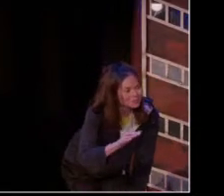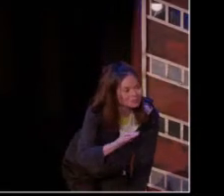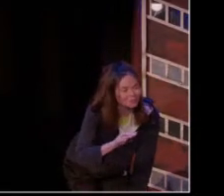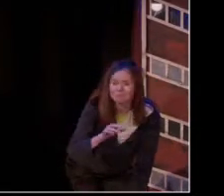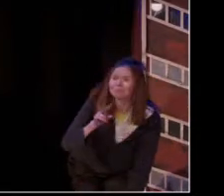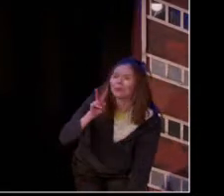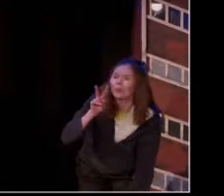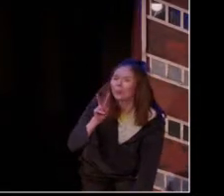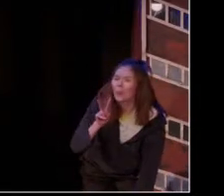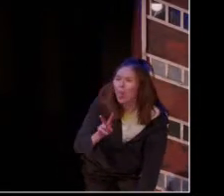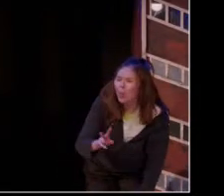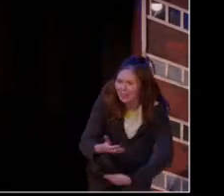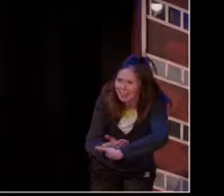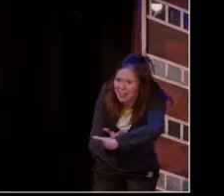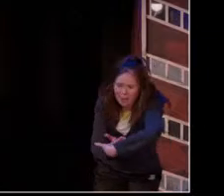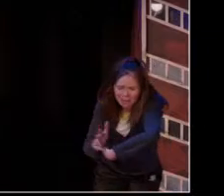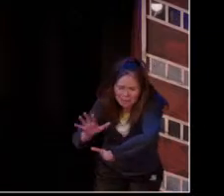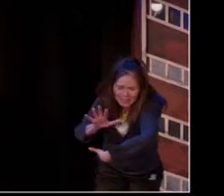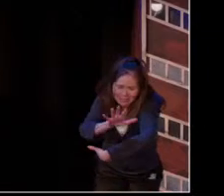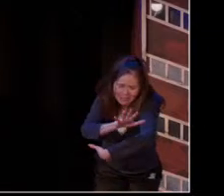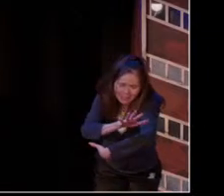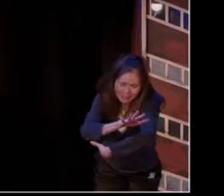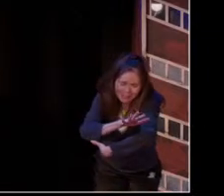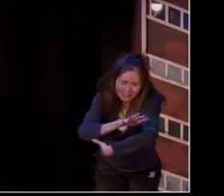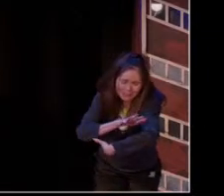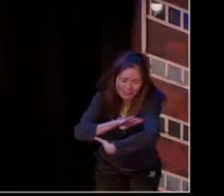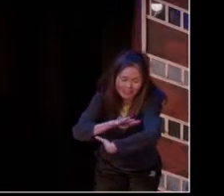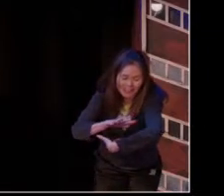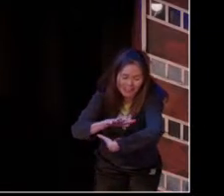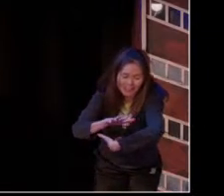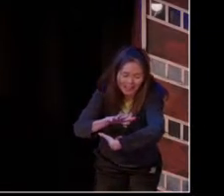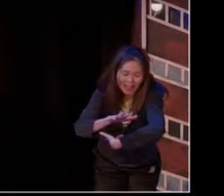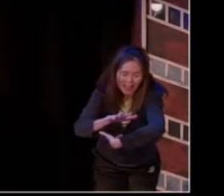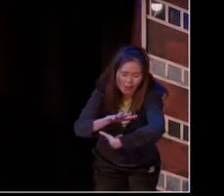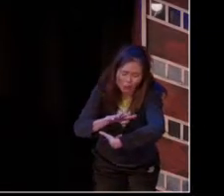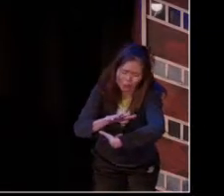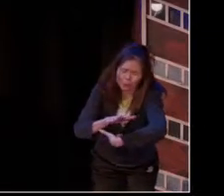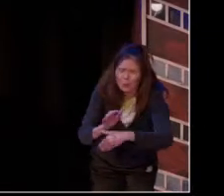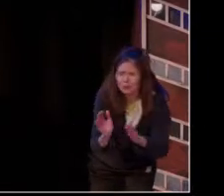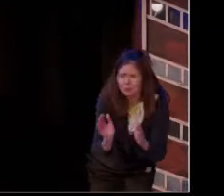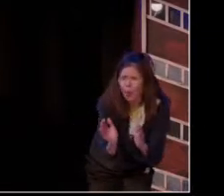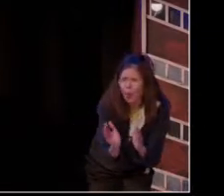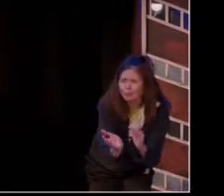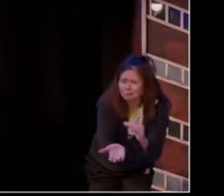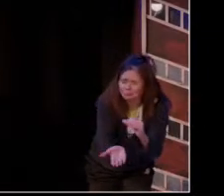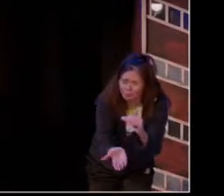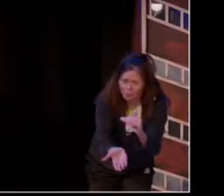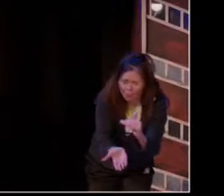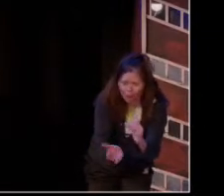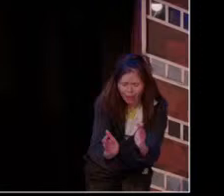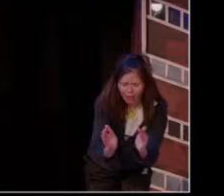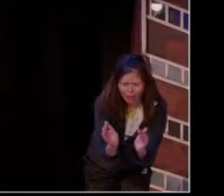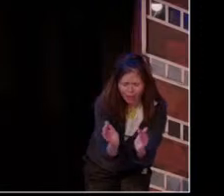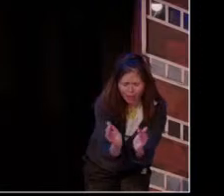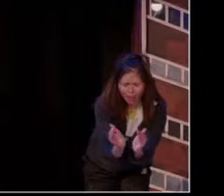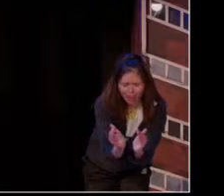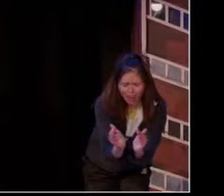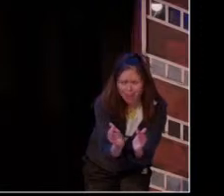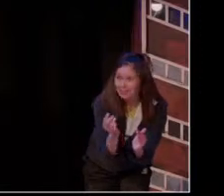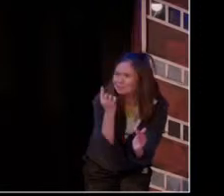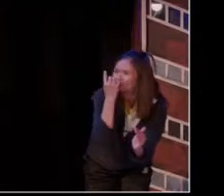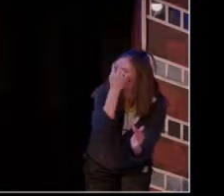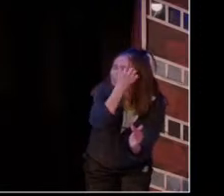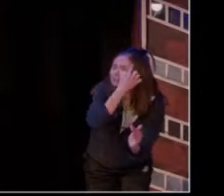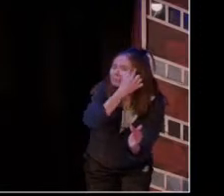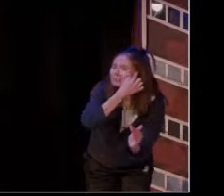the babe. Though the prince is little, the lettering's a copy of